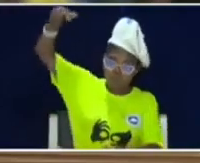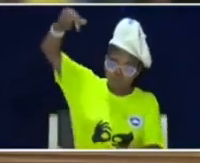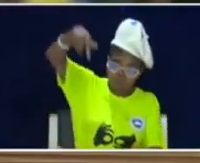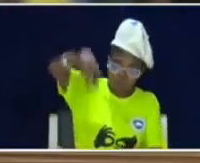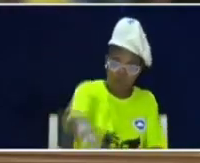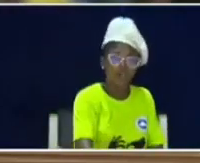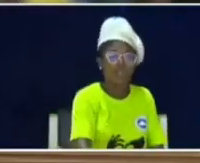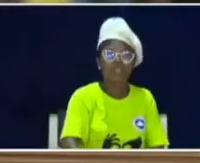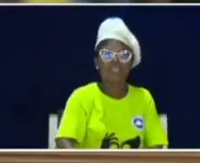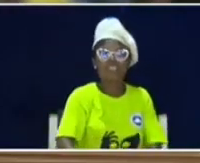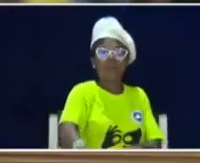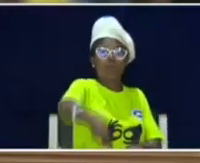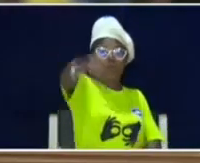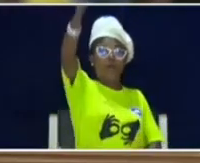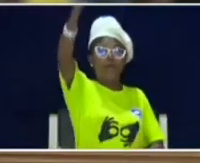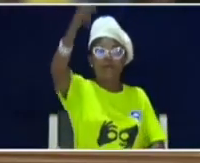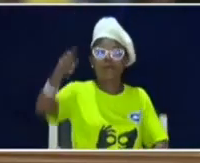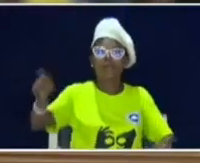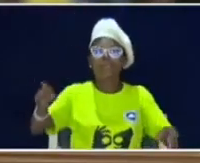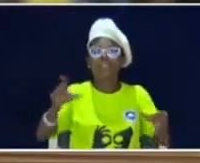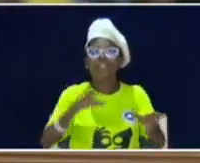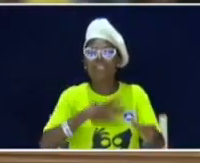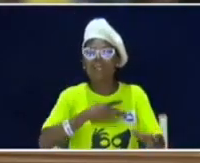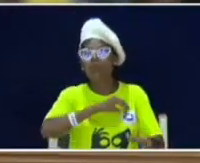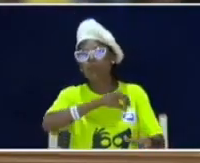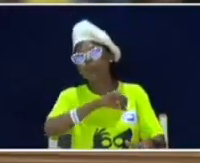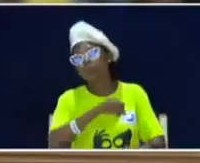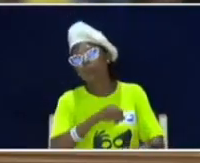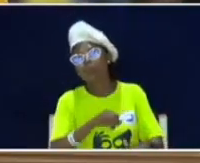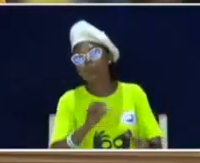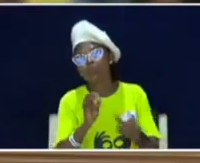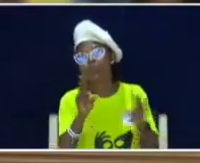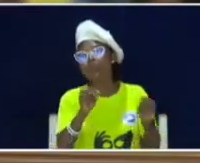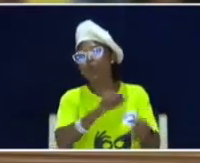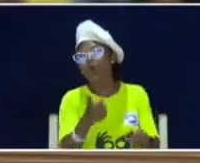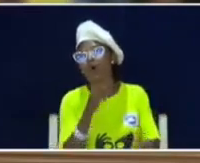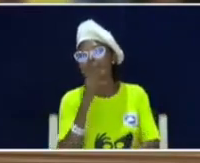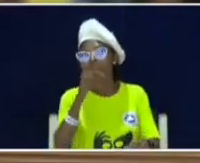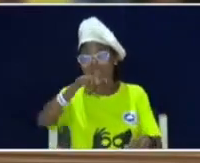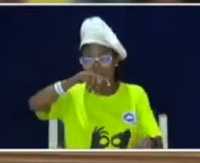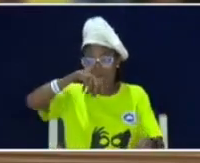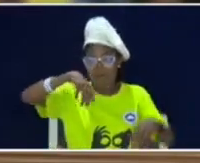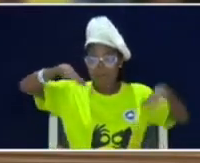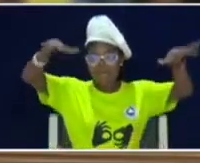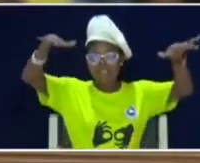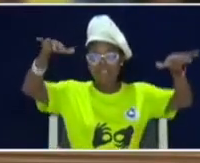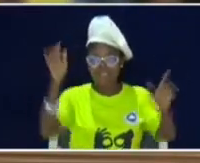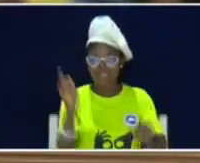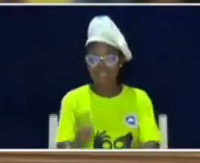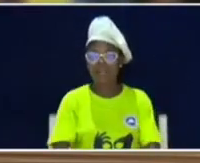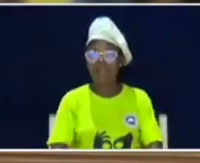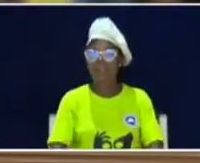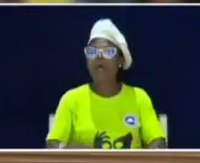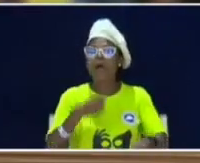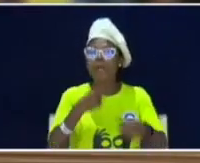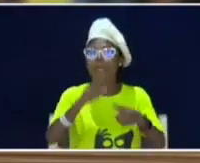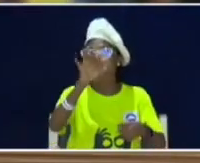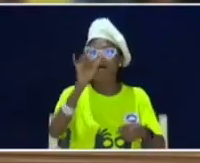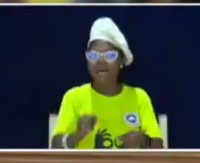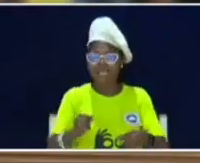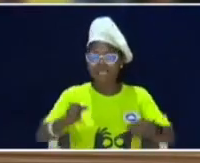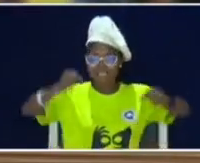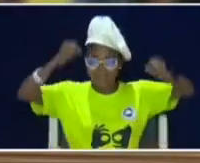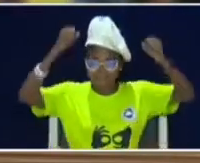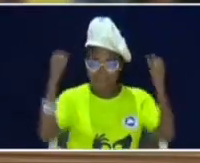ascend. Tonight, well, I don't know the level you've been flying, but by the unction of